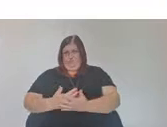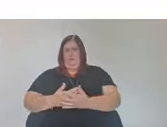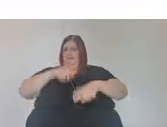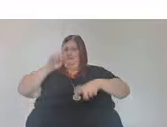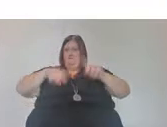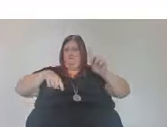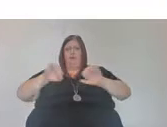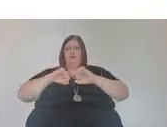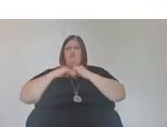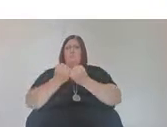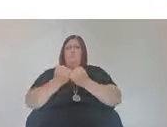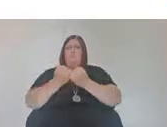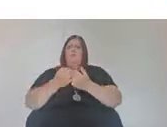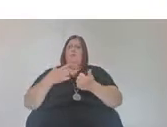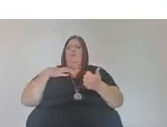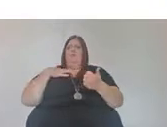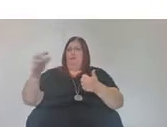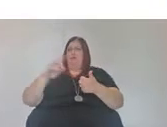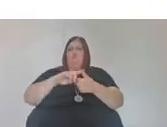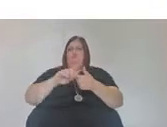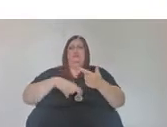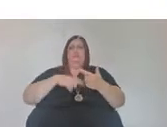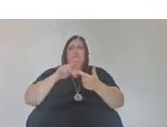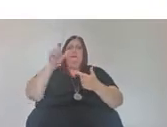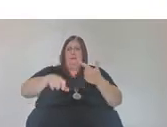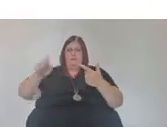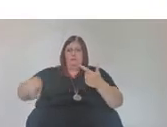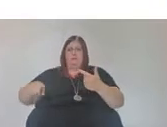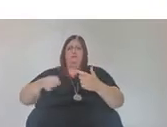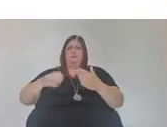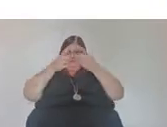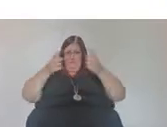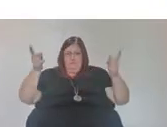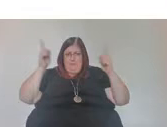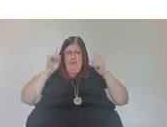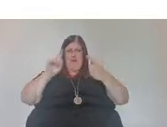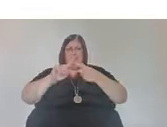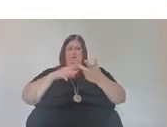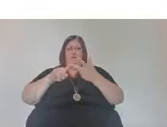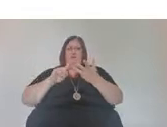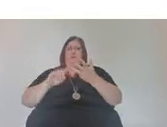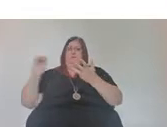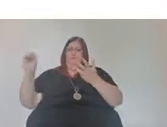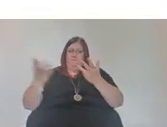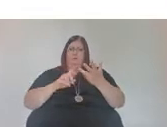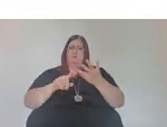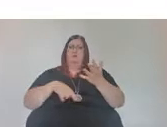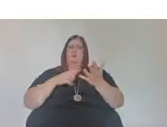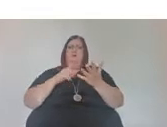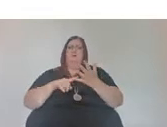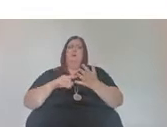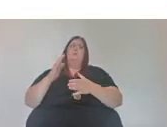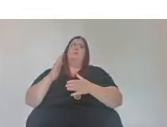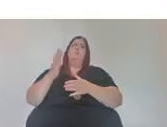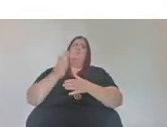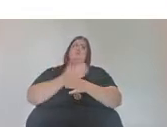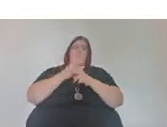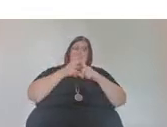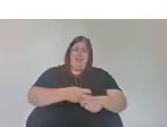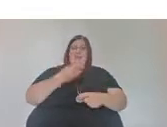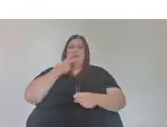from the voluntary sector, patients, the public, academia, providers, primary and secondary care,